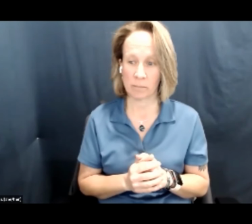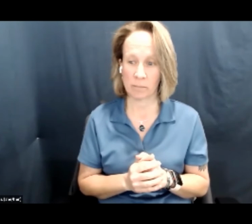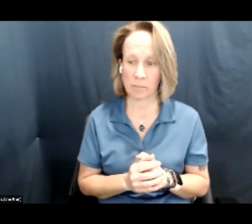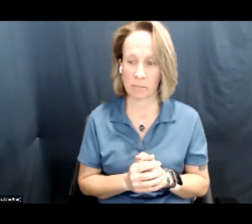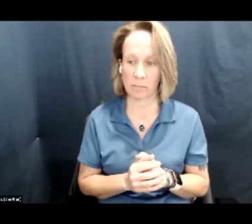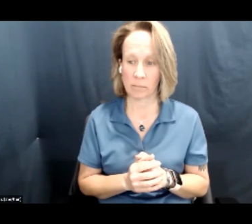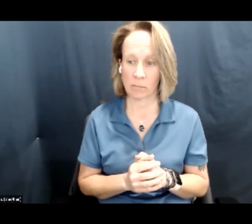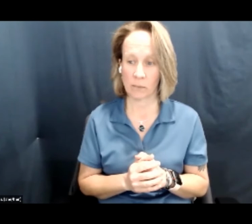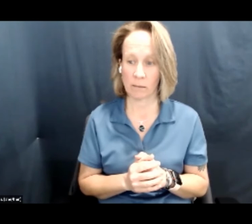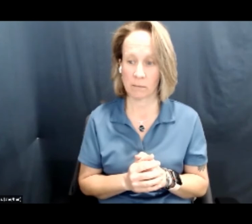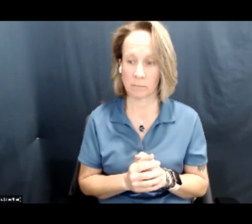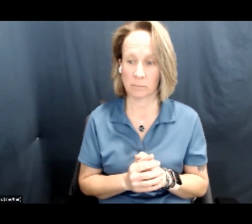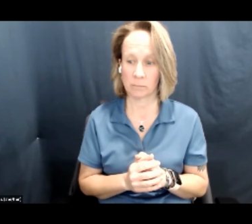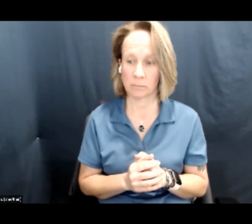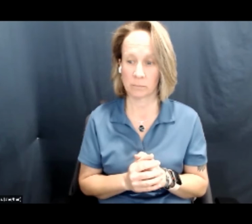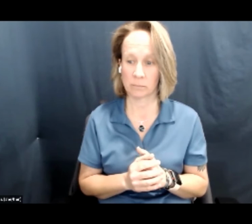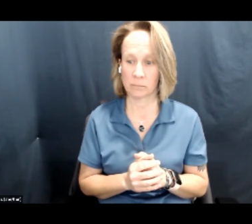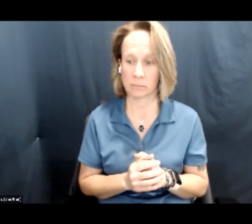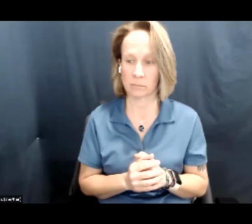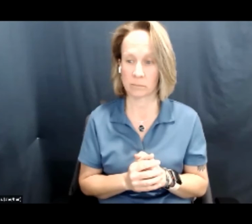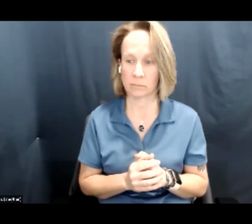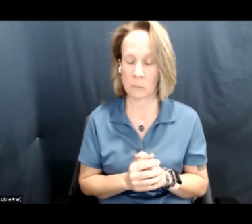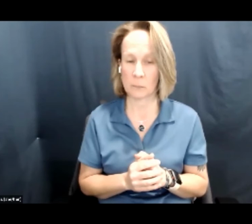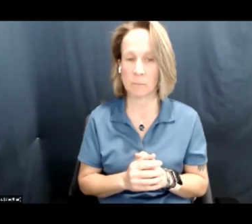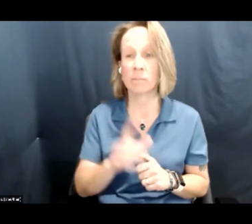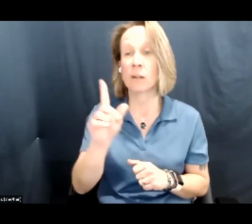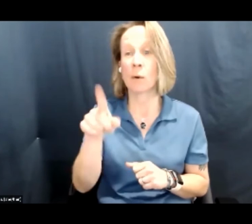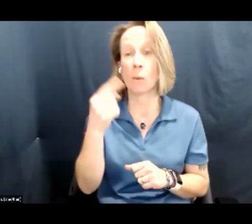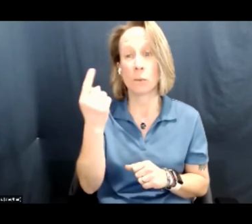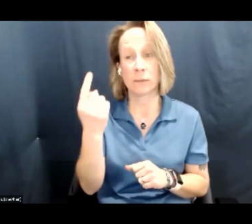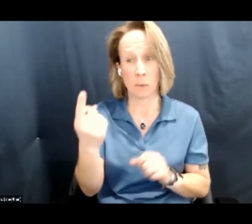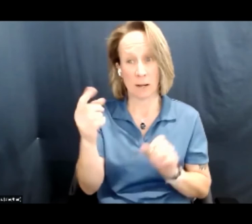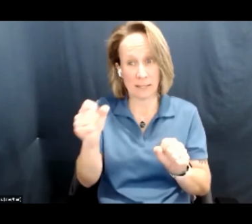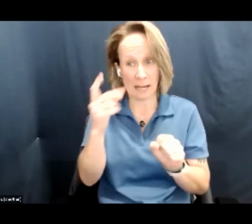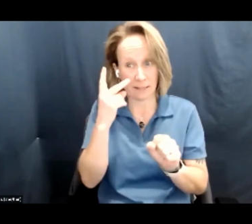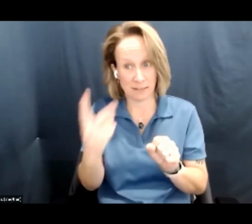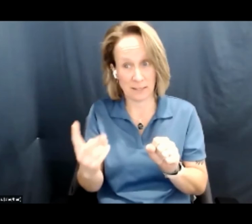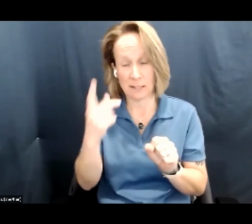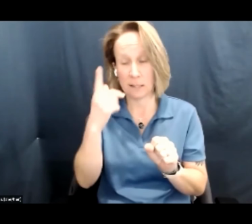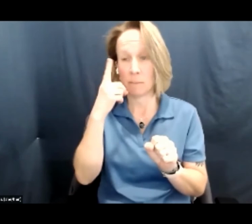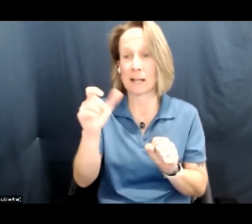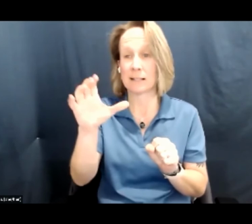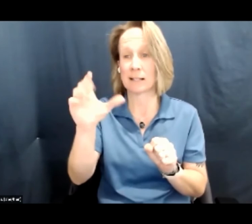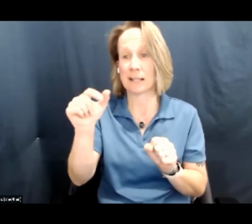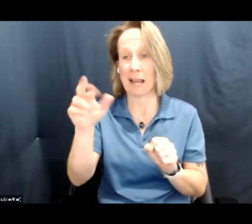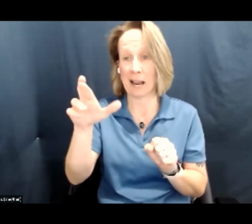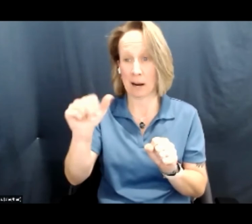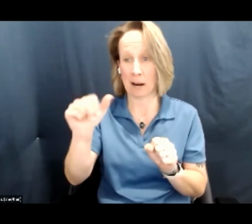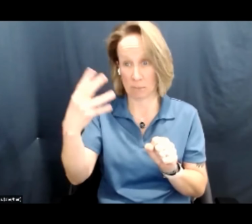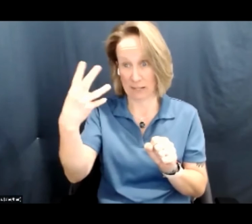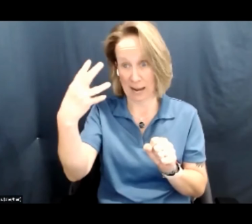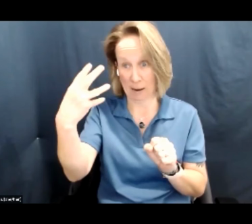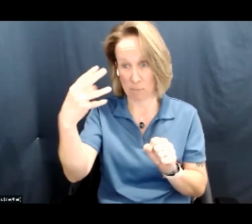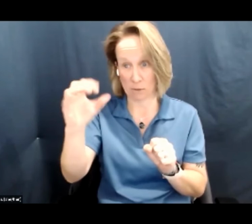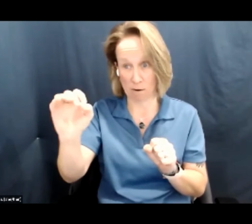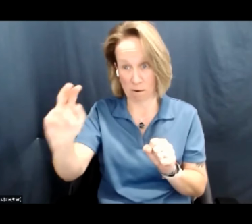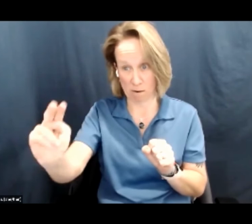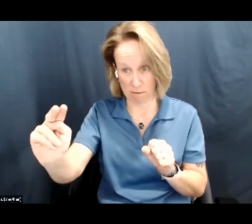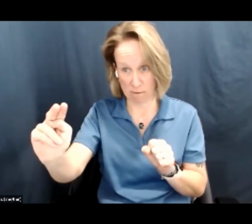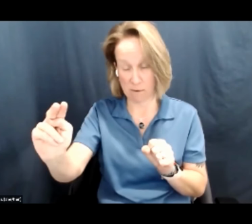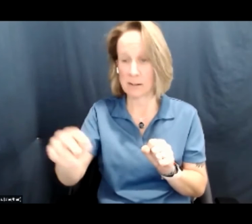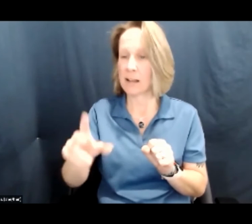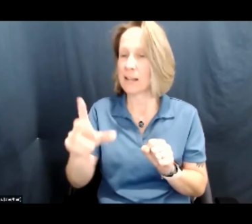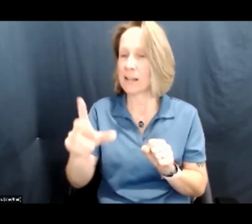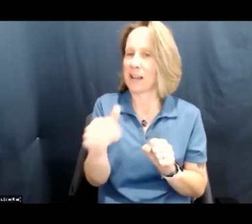Yeah, so only one is visible right now because only one has their camera on, but the other one you should be able to see their icon, and it's just a